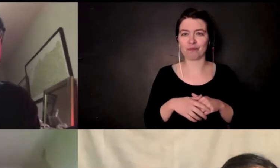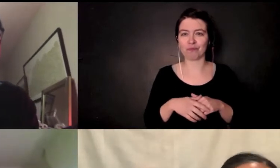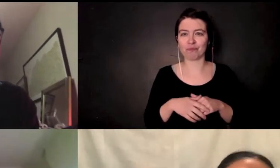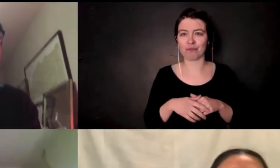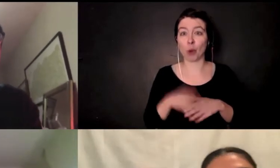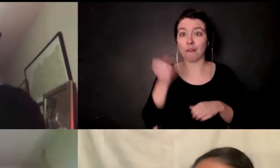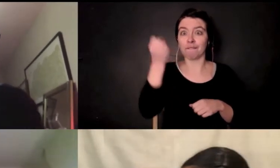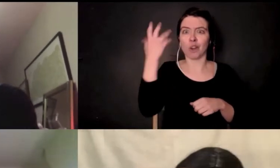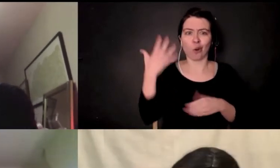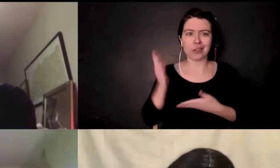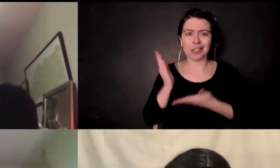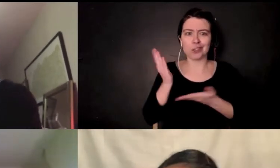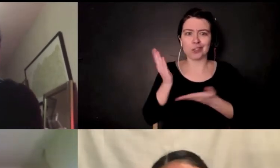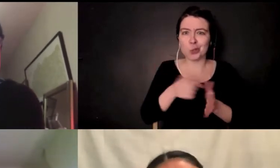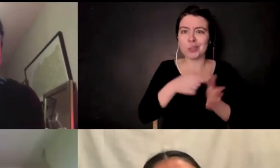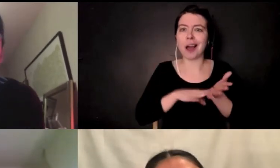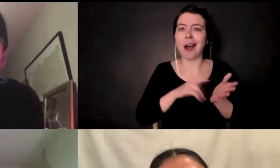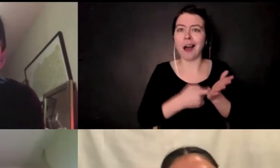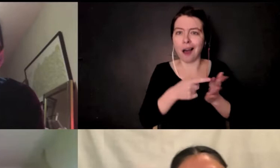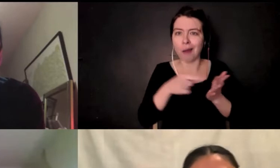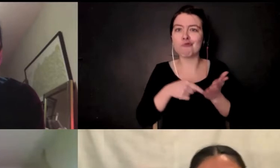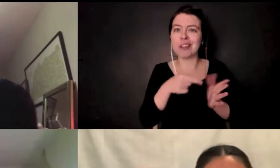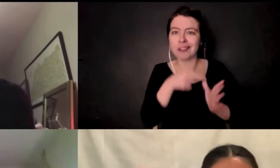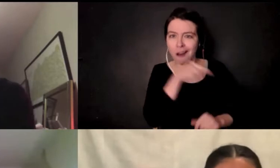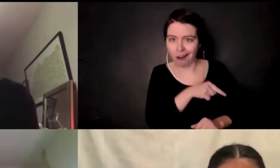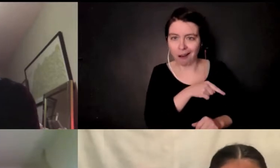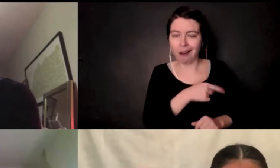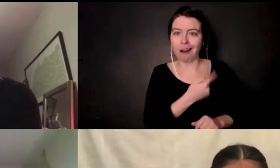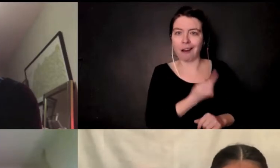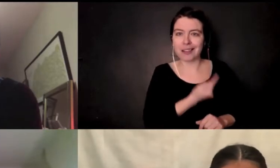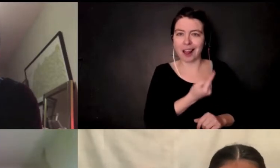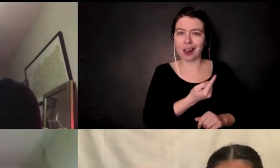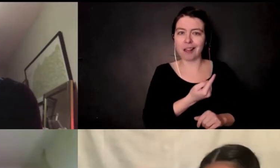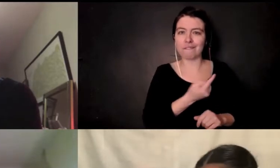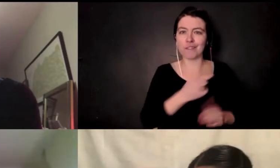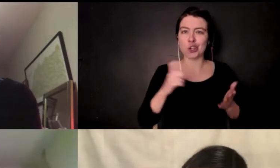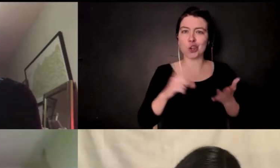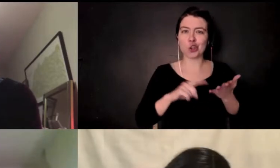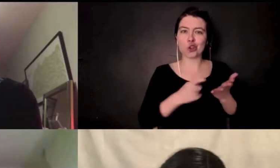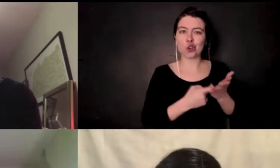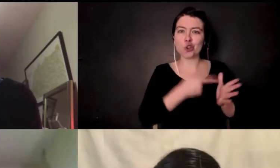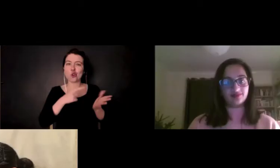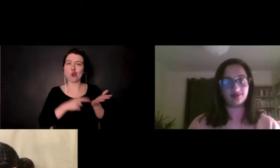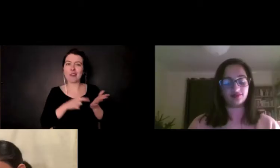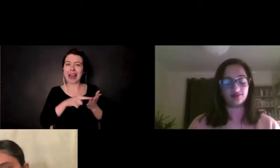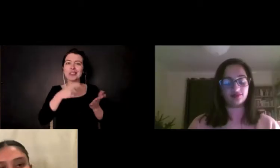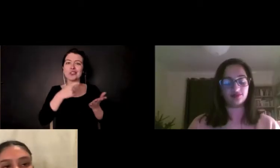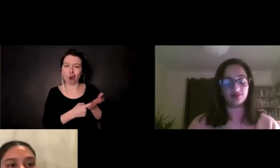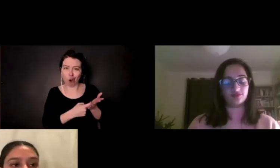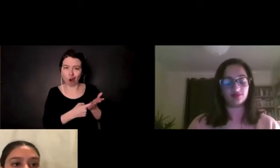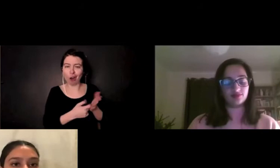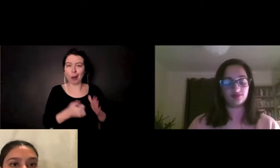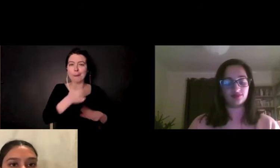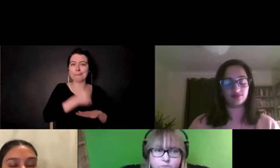quickly. Amrita is a curator and researcher based in London. She provides support structures for emerging